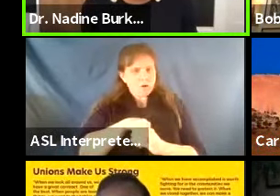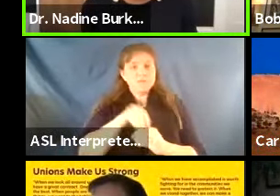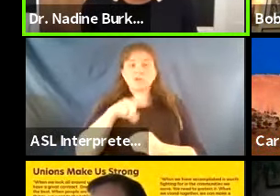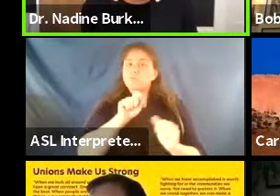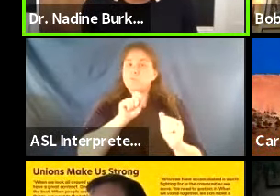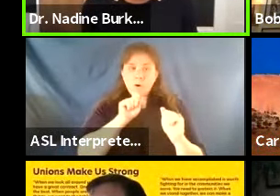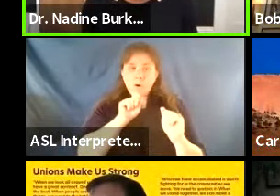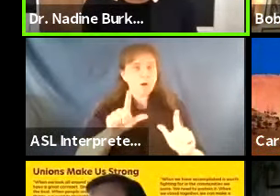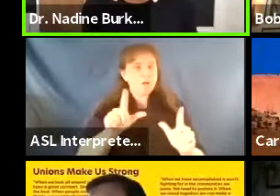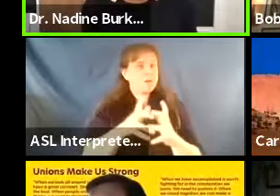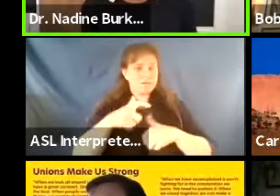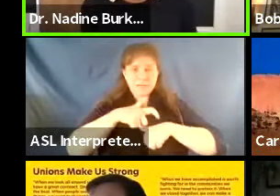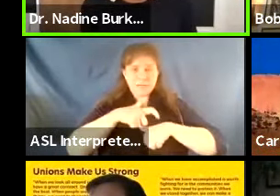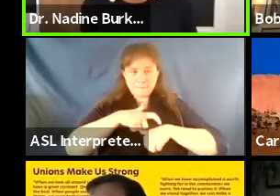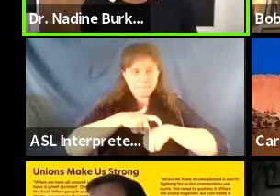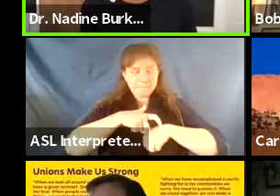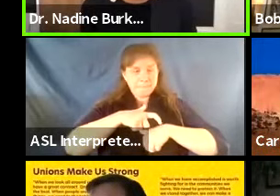time and